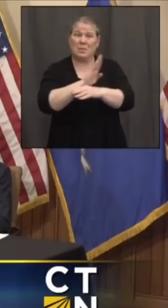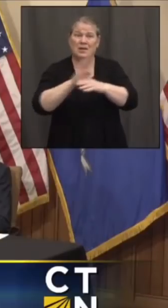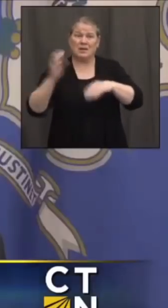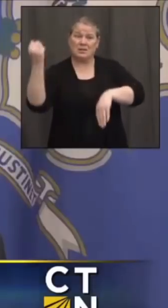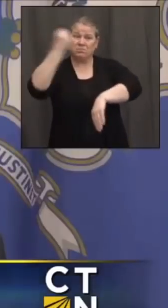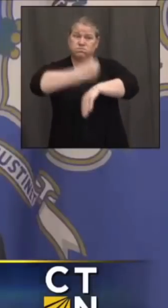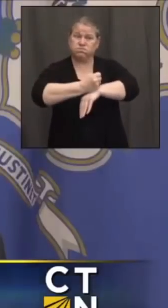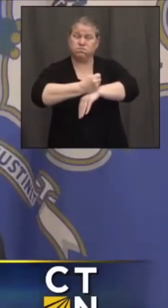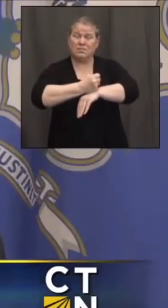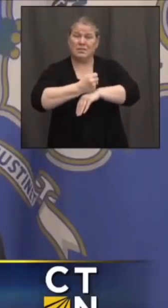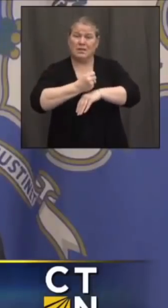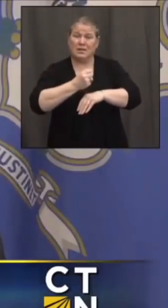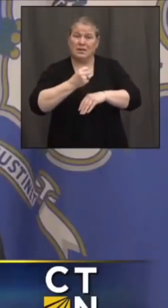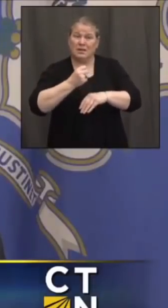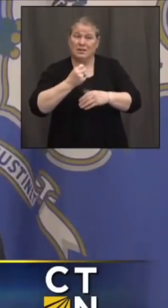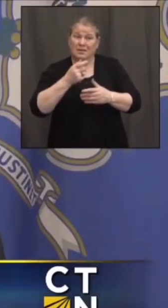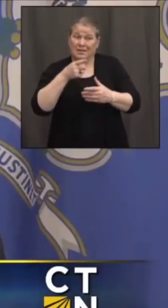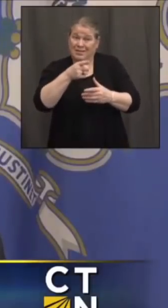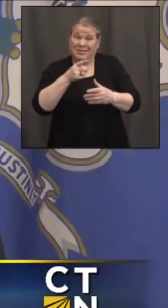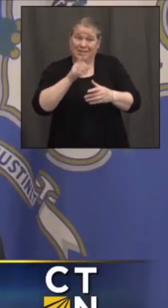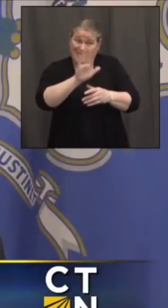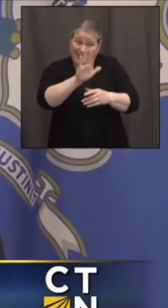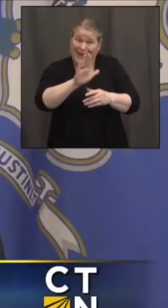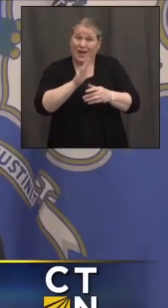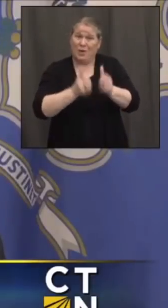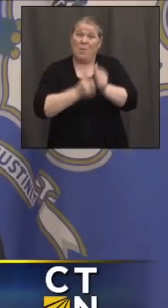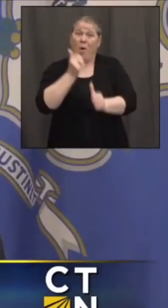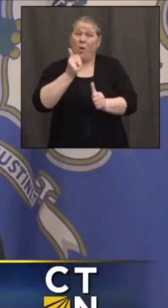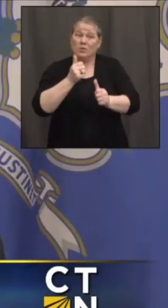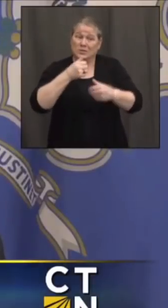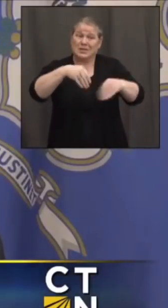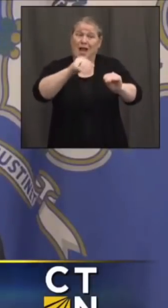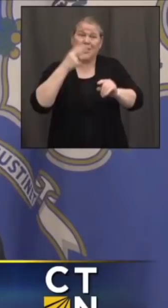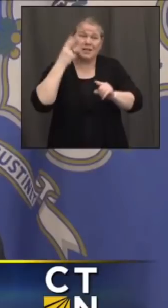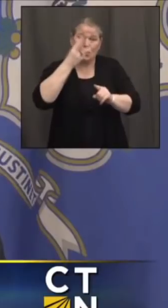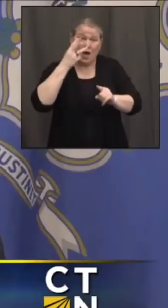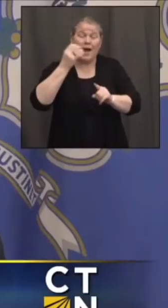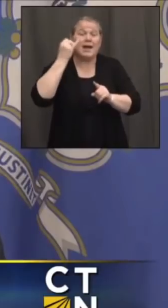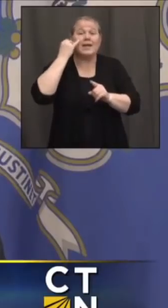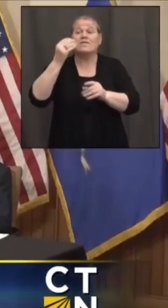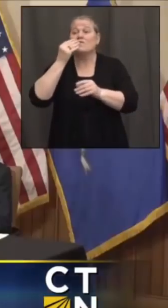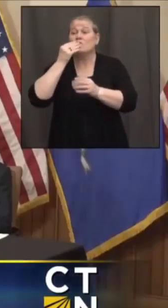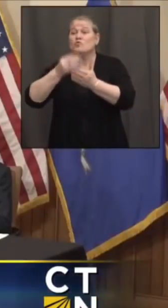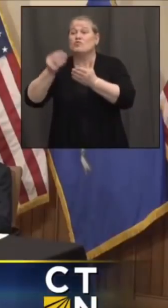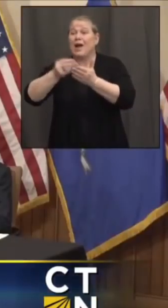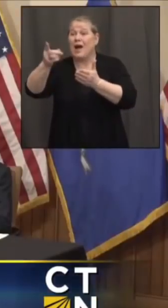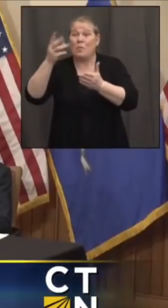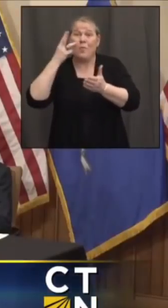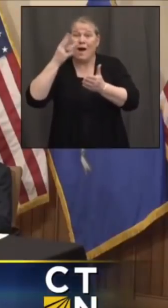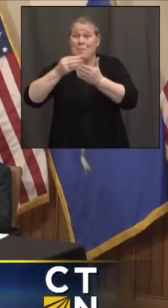I think a little competition is often good for everybody, but let's take a look at it first.